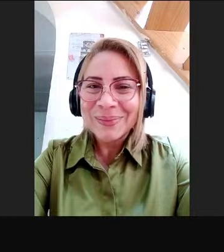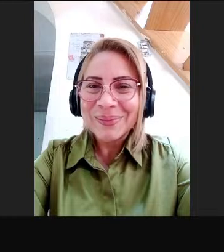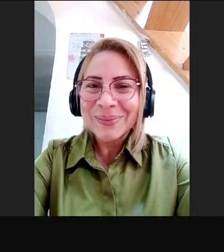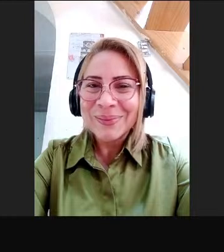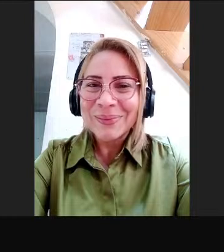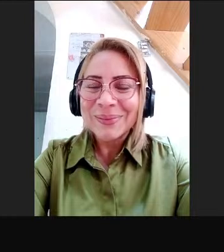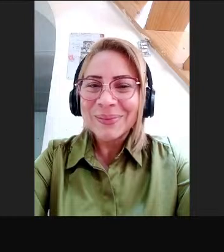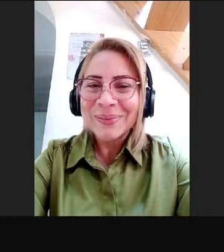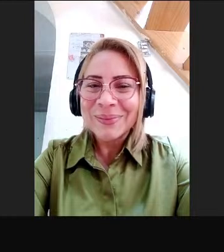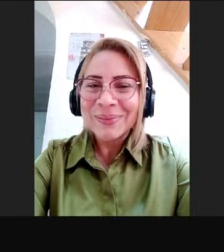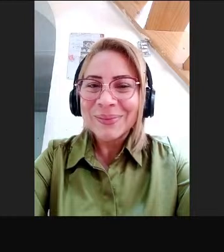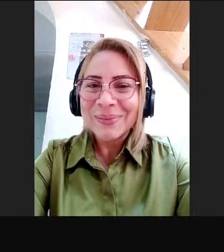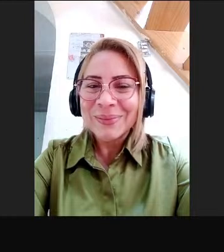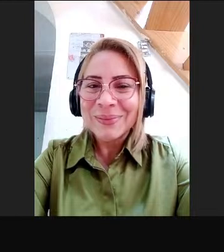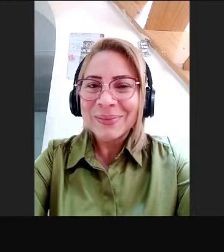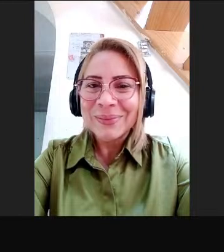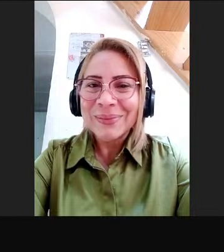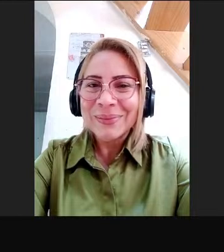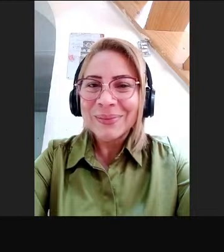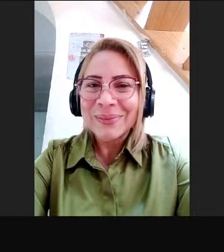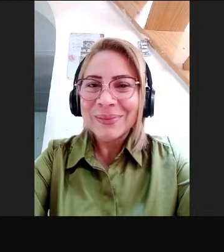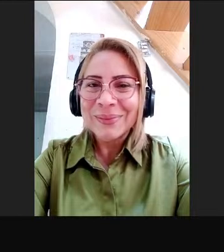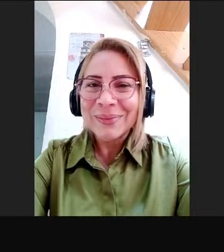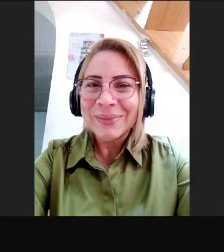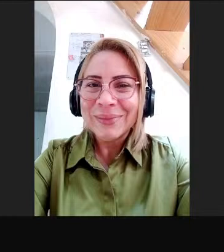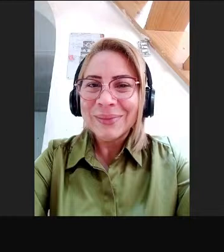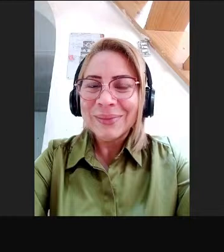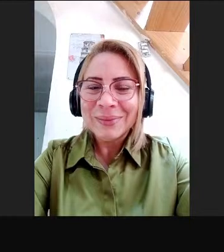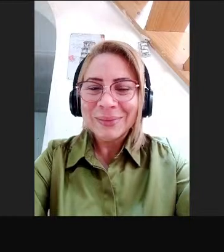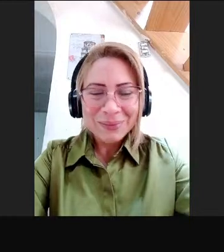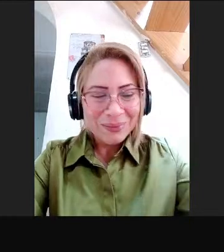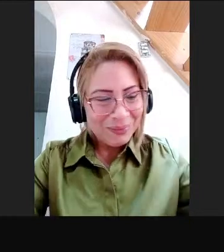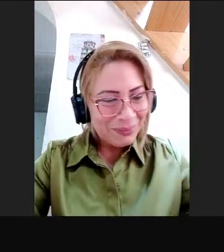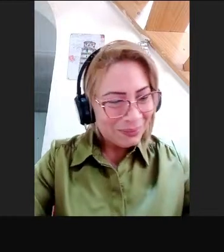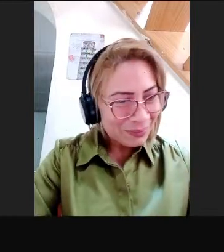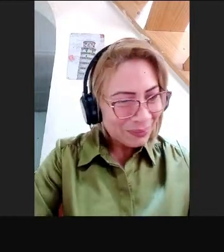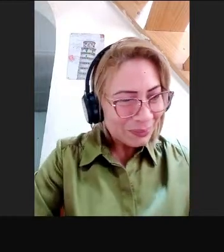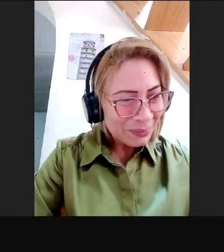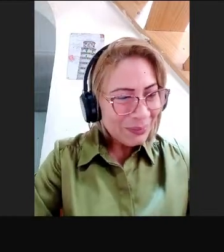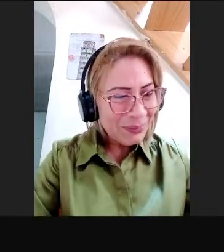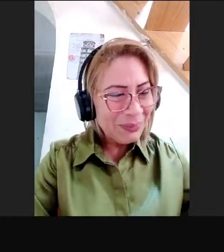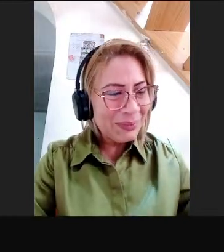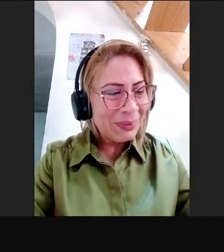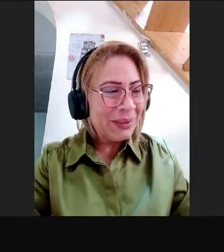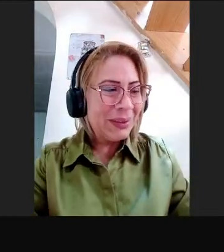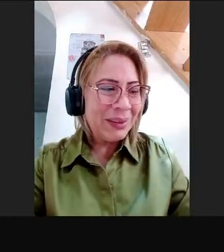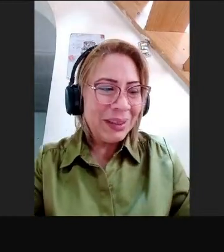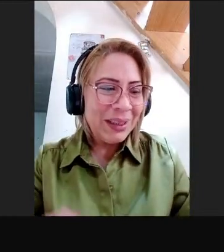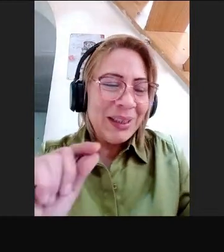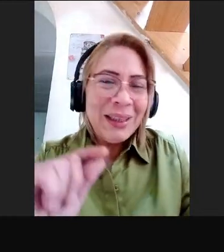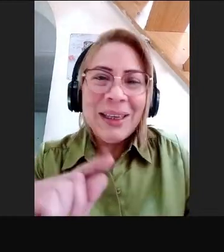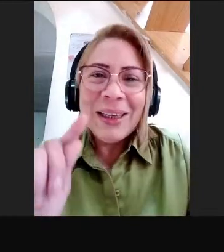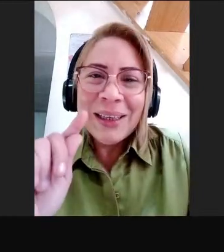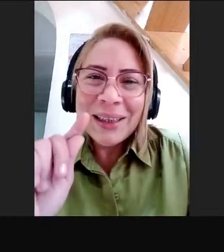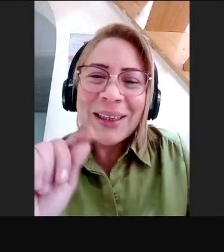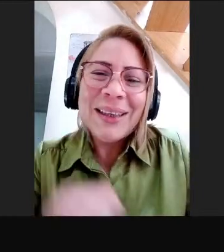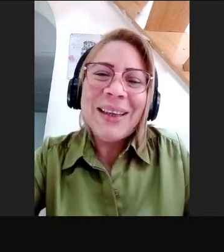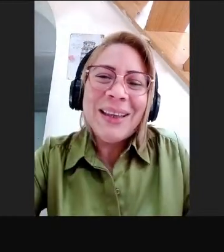fundamental for those of us working in the field to eradicate modern